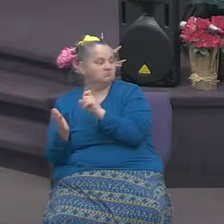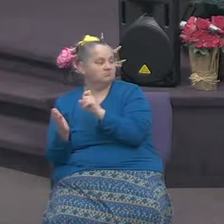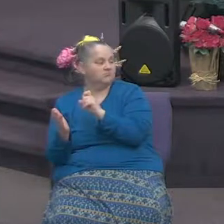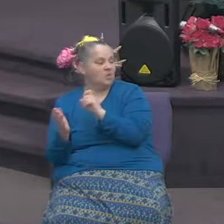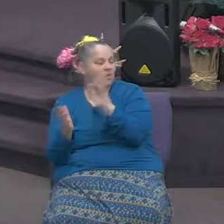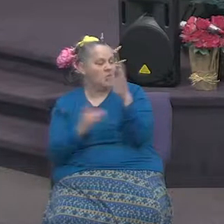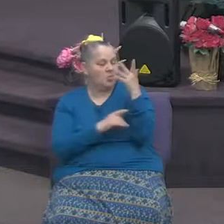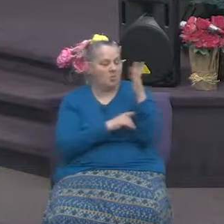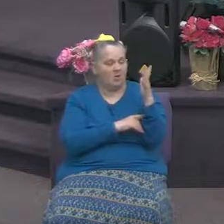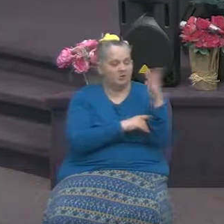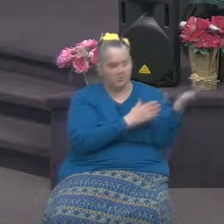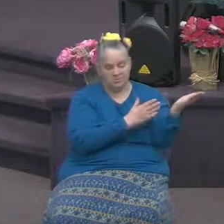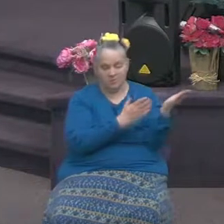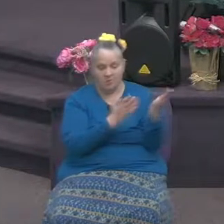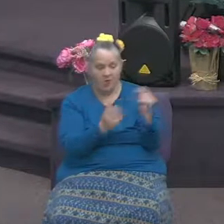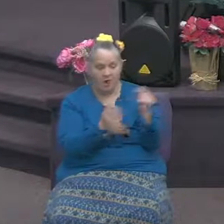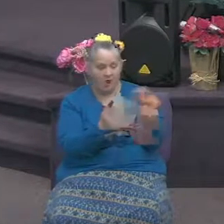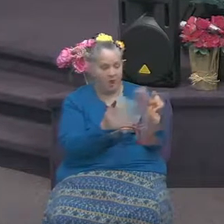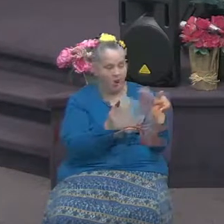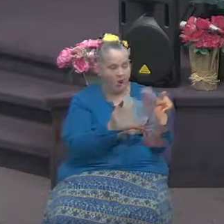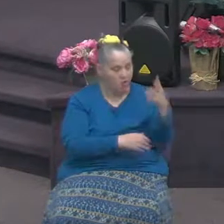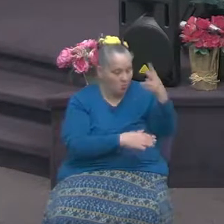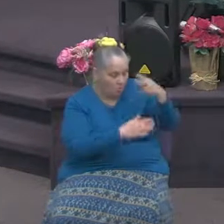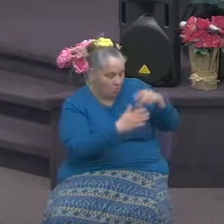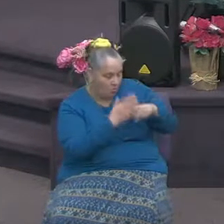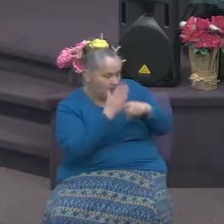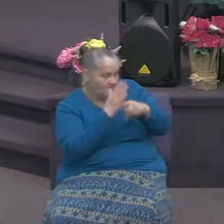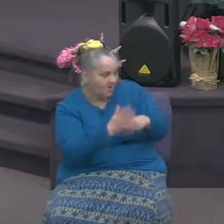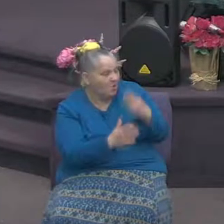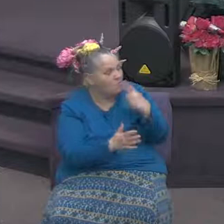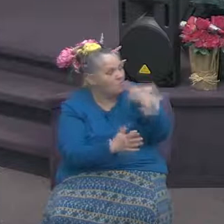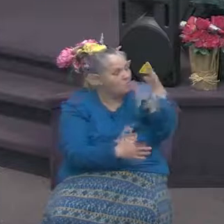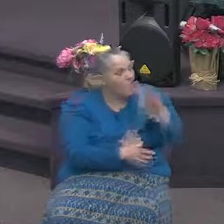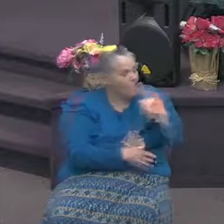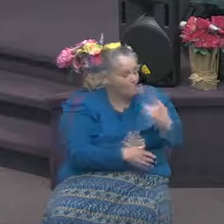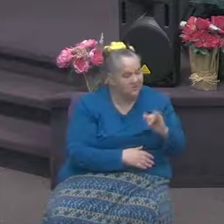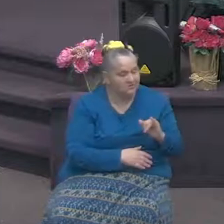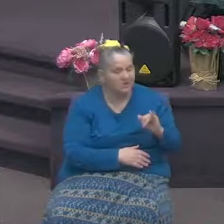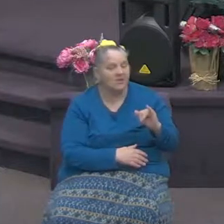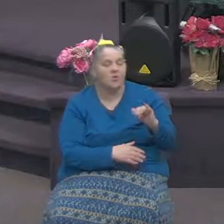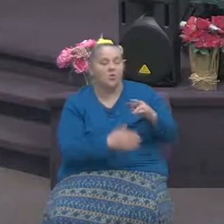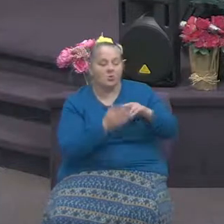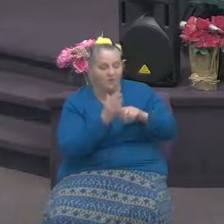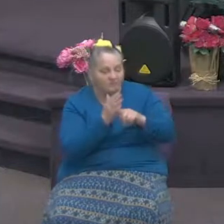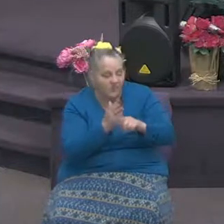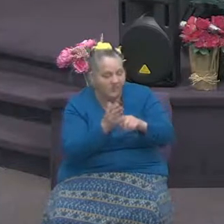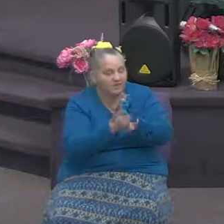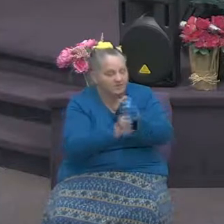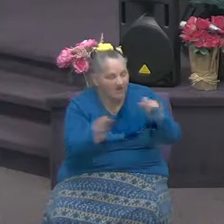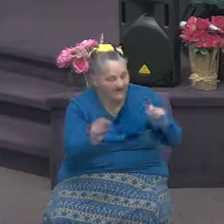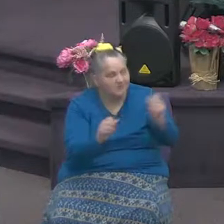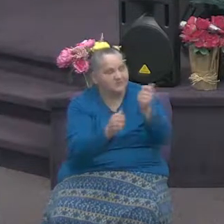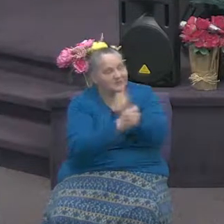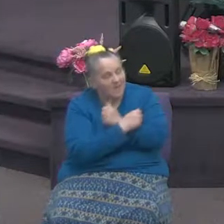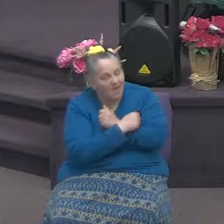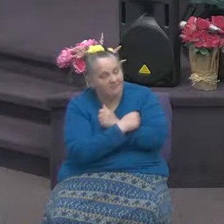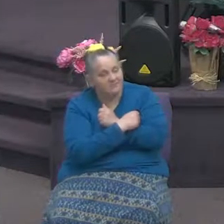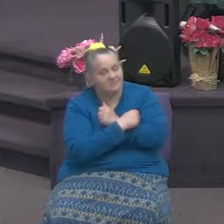The wilderness is brought to you to reveal who God is, to reveal his salvation, to reveal his